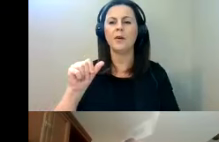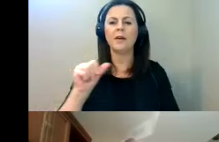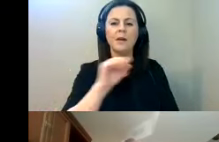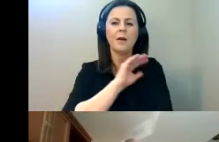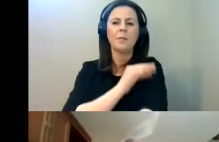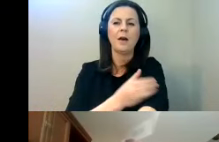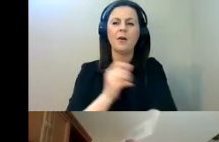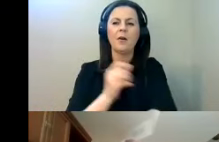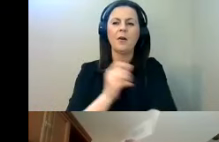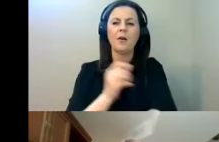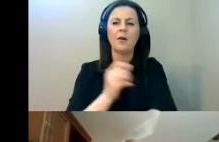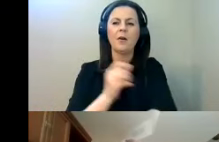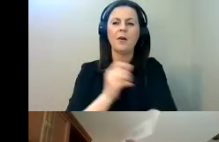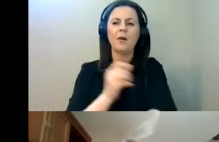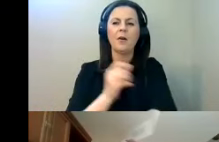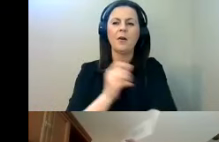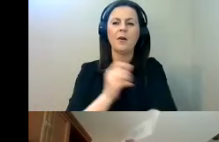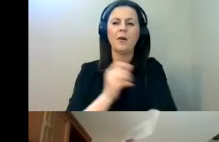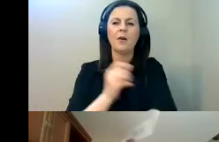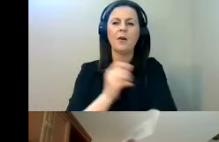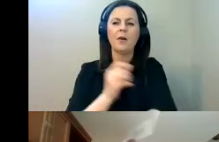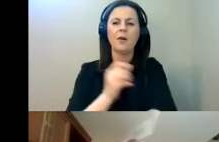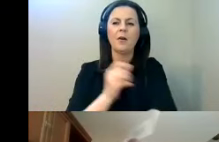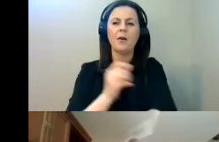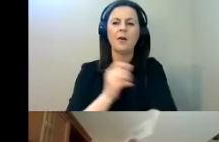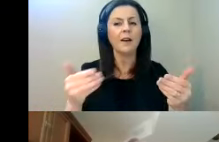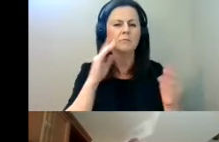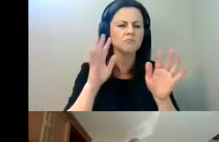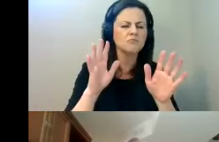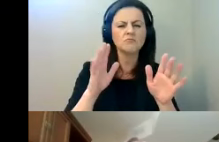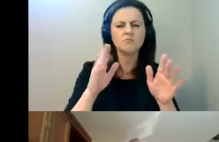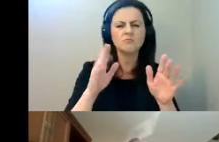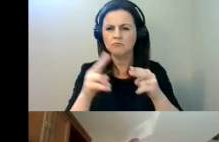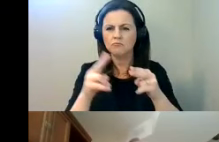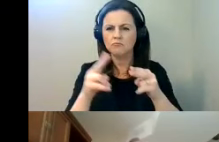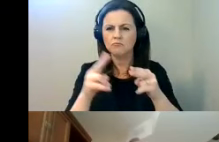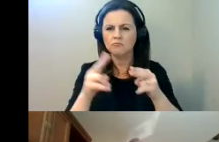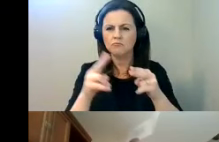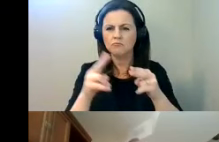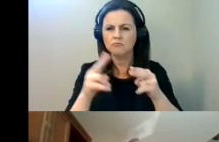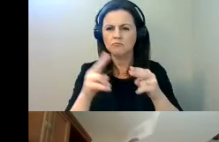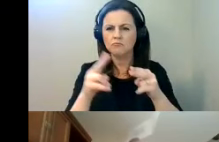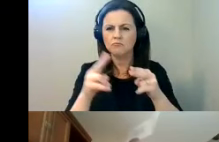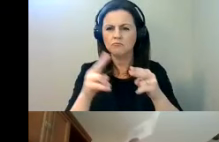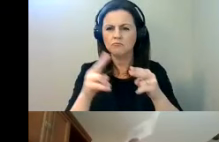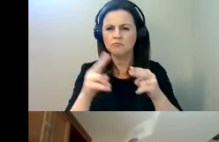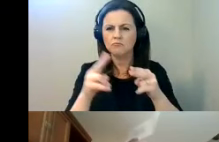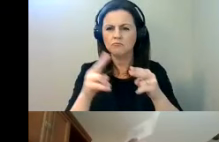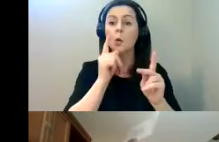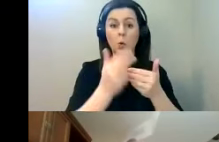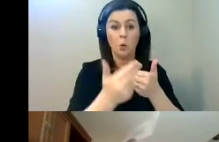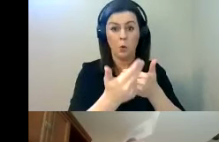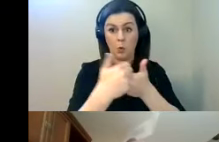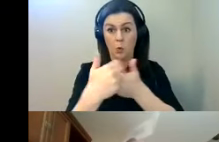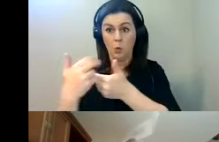few housekeeping details that people have already been asking for. All attendees will be muted as well as their videos